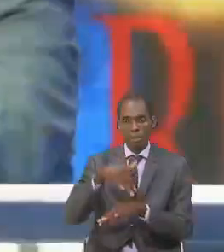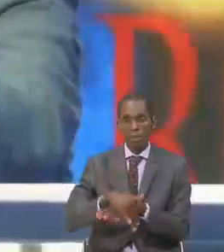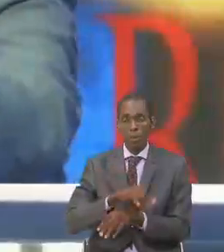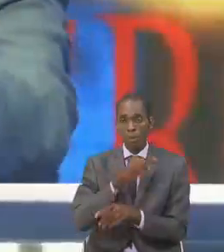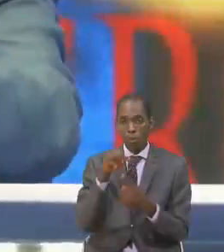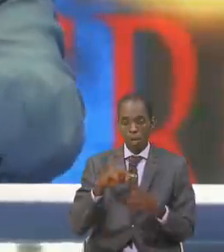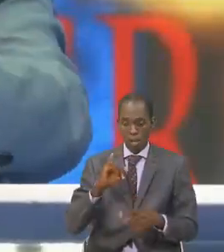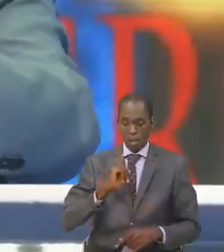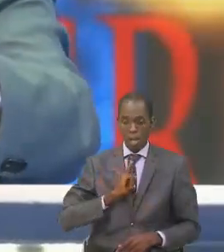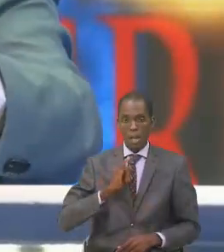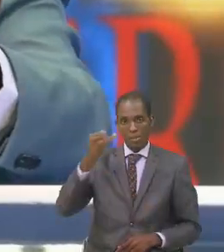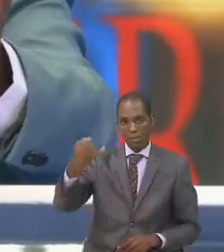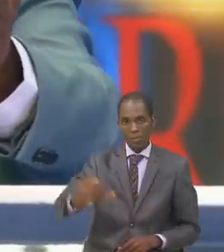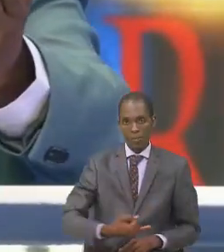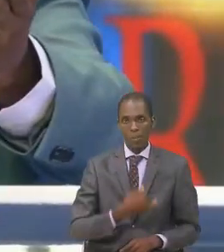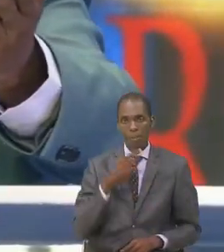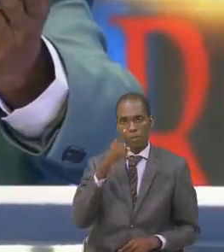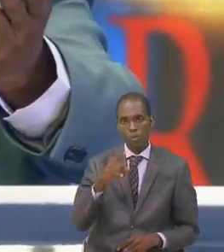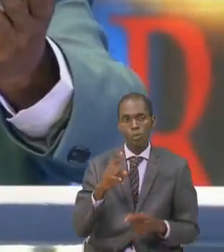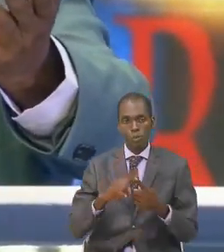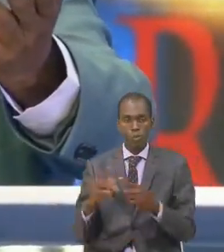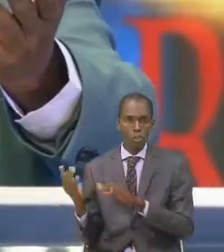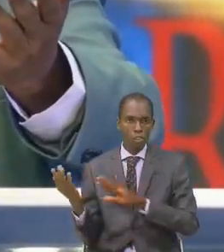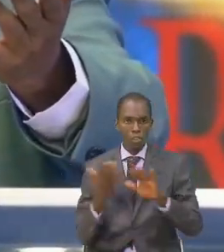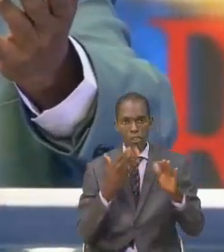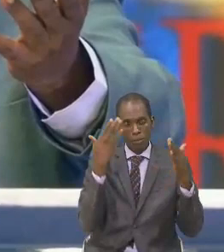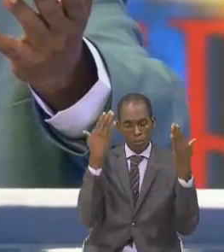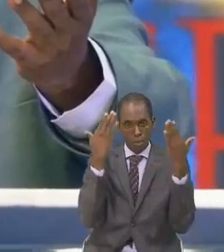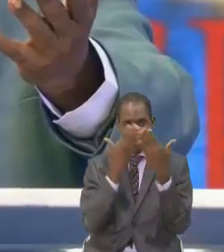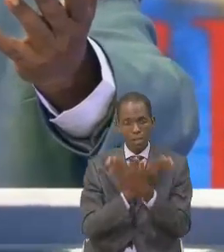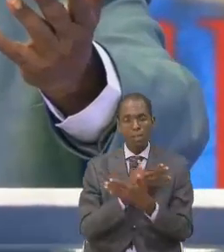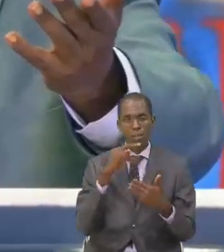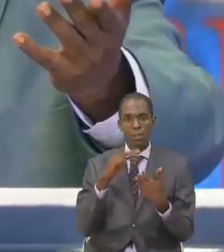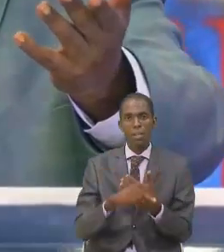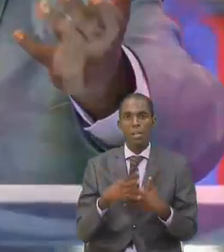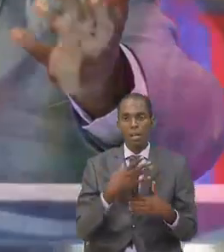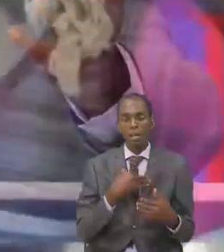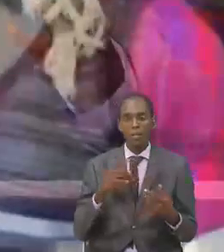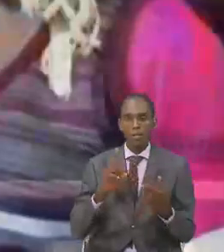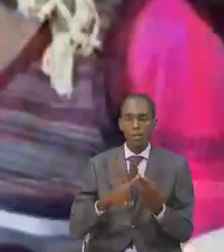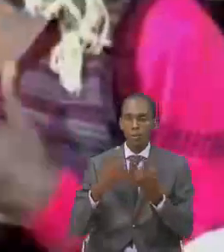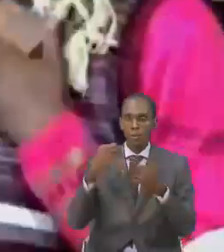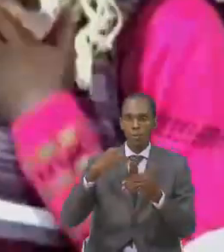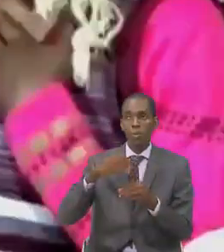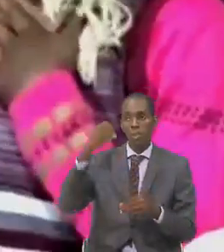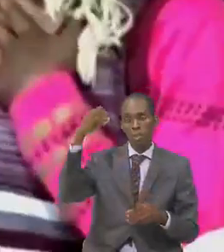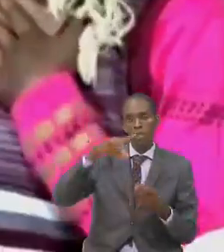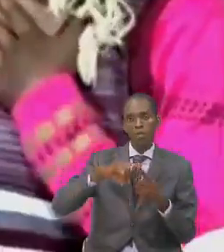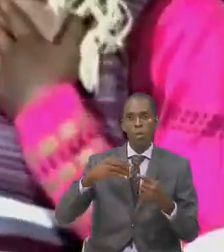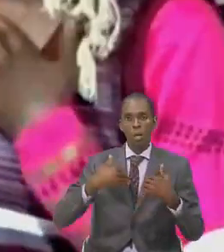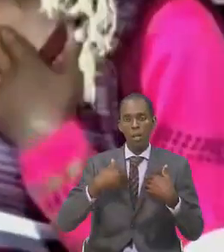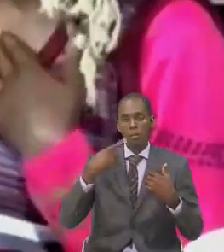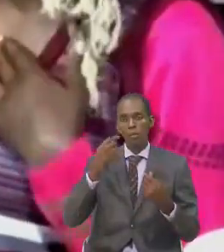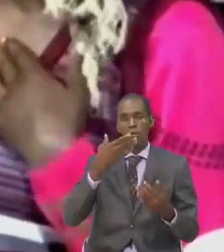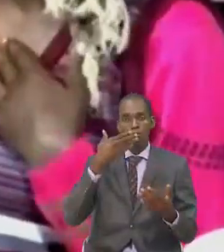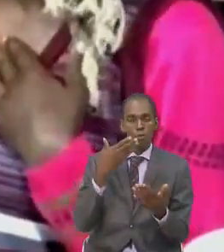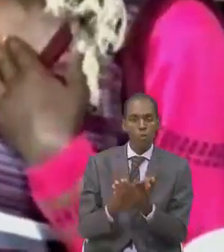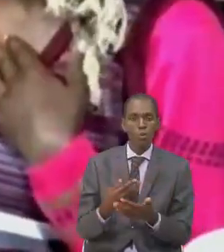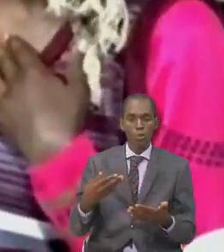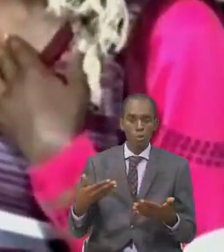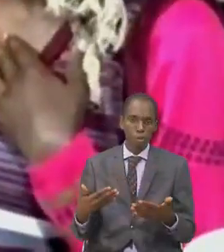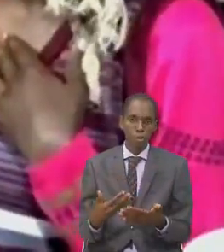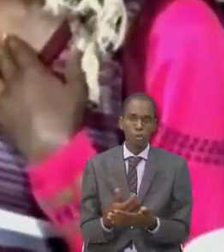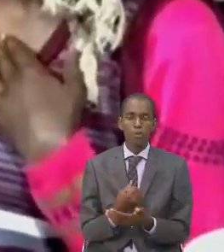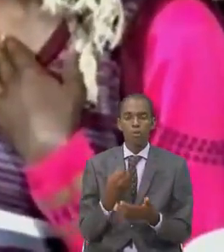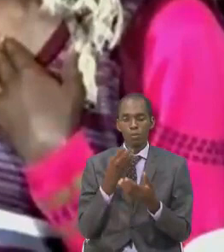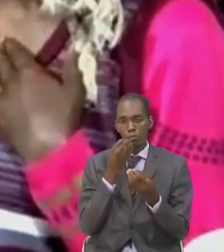when I invite you to come to Christ, to leave darkness and to come to the light and to have the gospel,